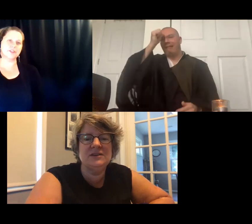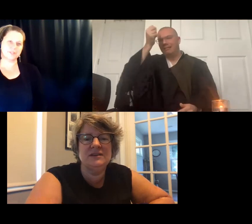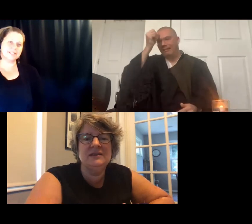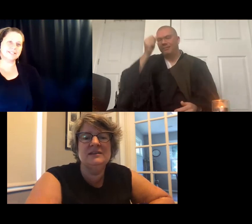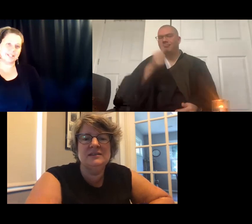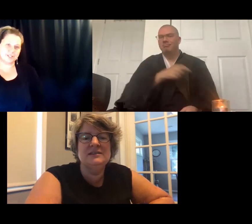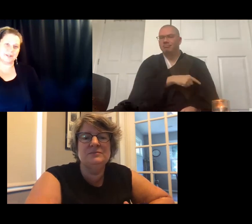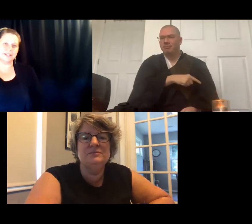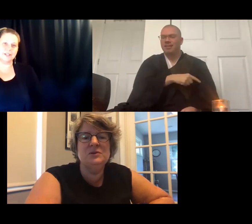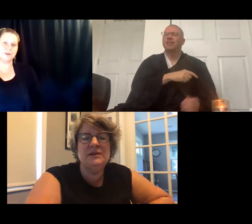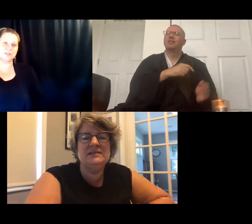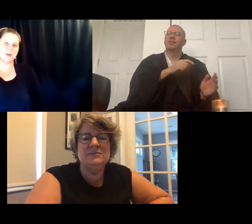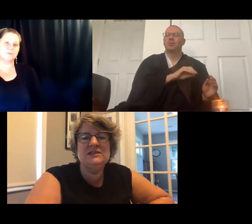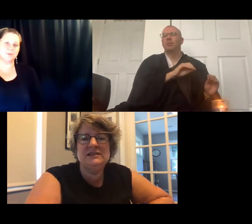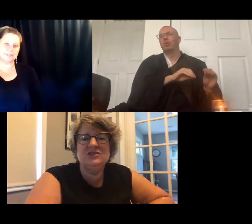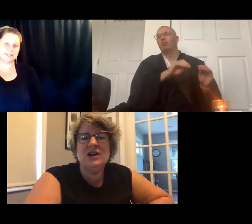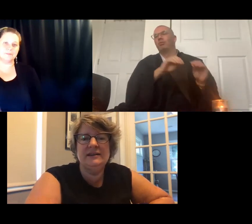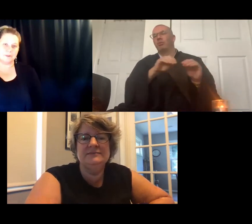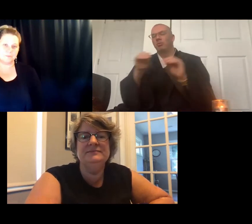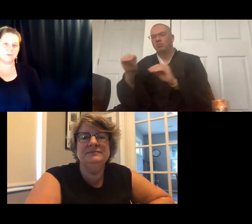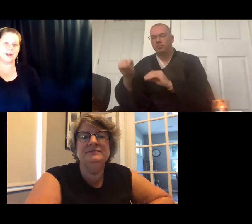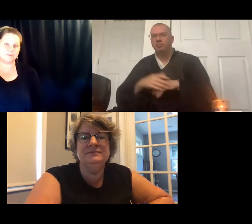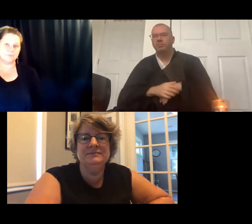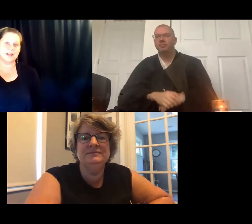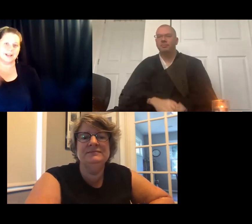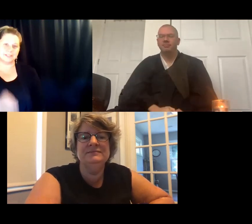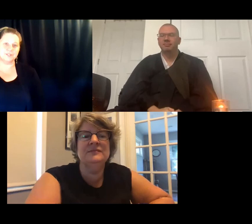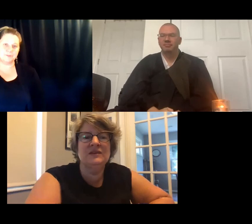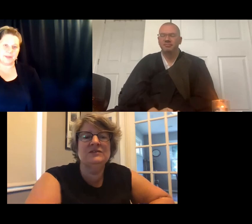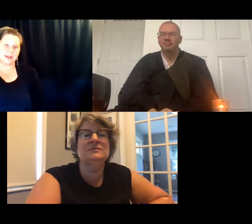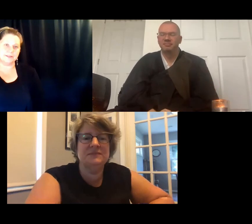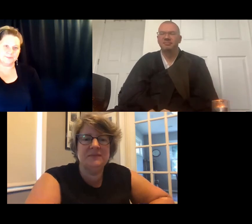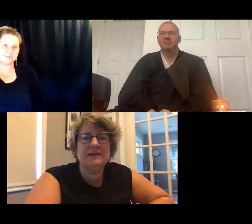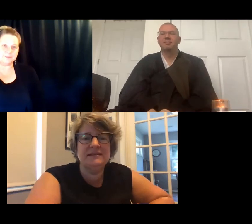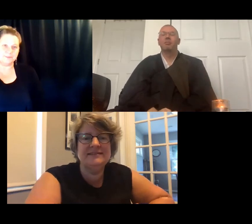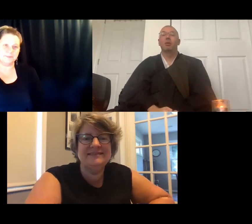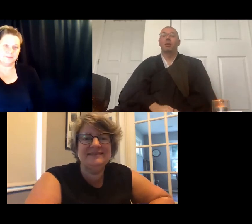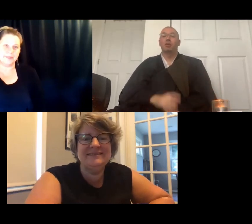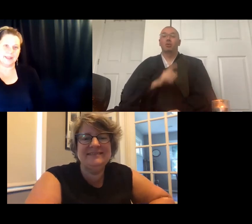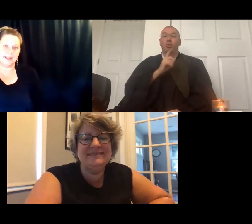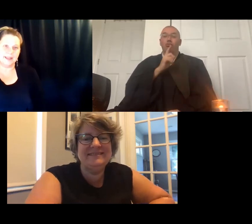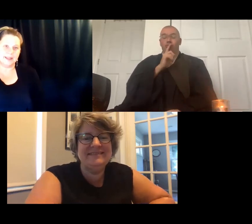in the 13th century, is when Buddhism went from China to Japan.